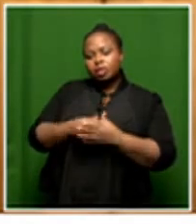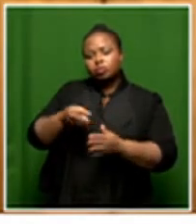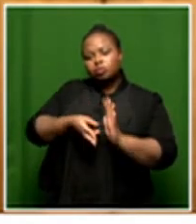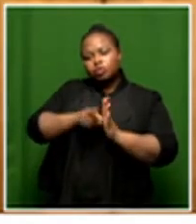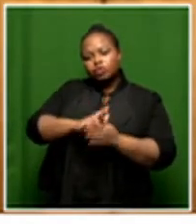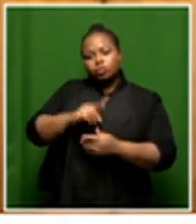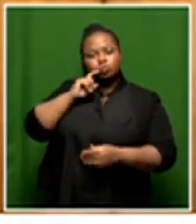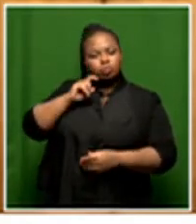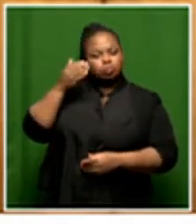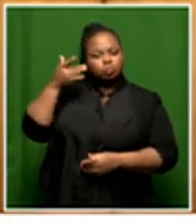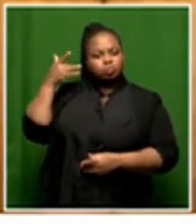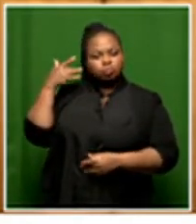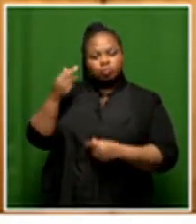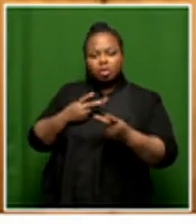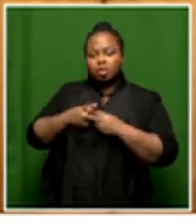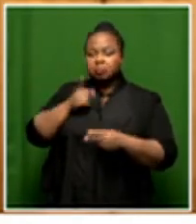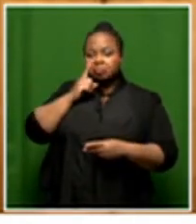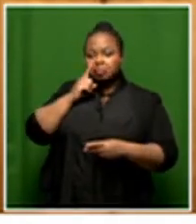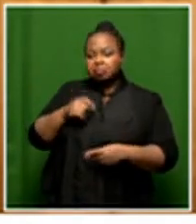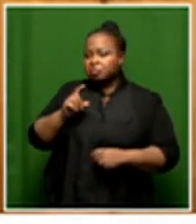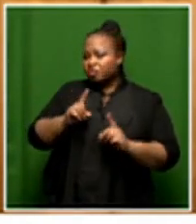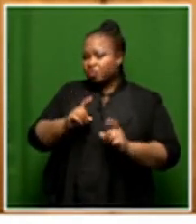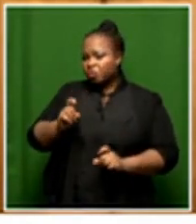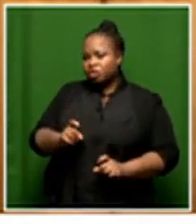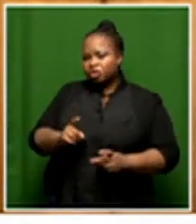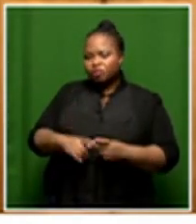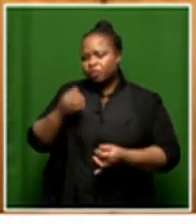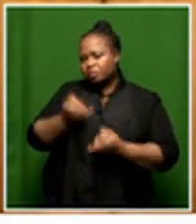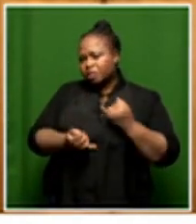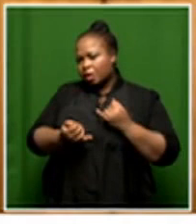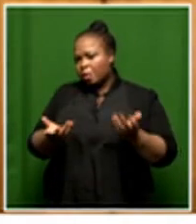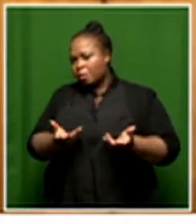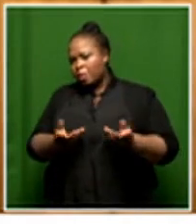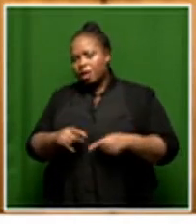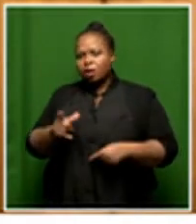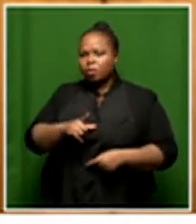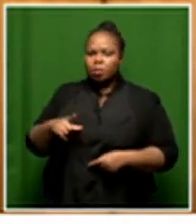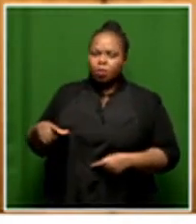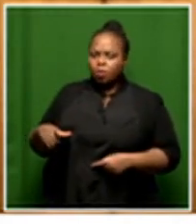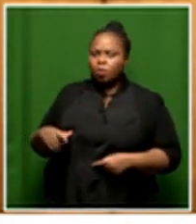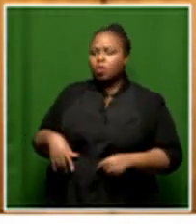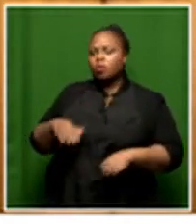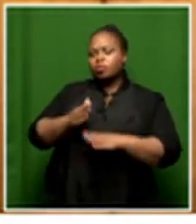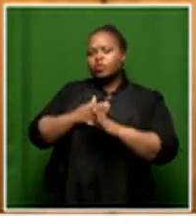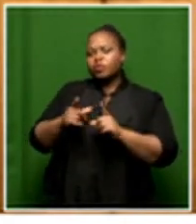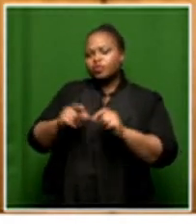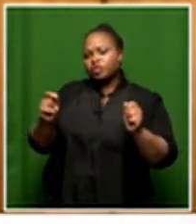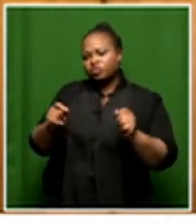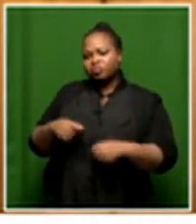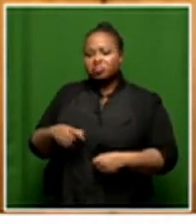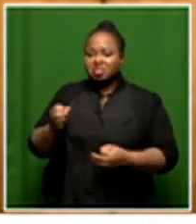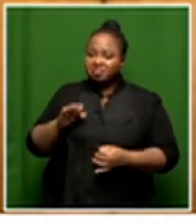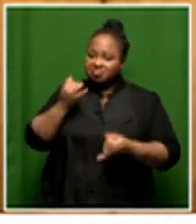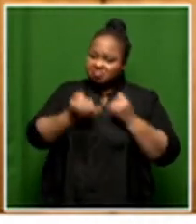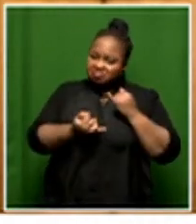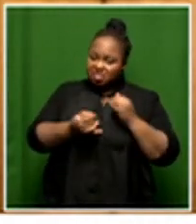past sessions. They can have a look at every single question, every single mistake that was made, how long the student took to complete that question, whether the